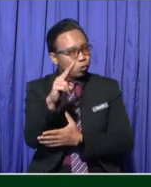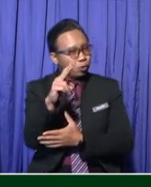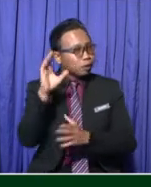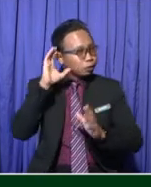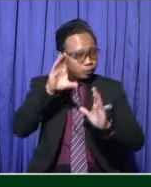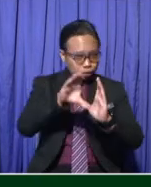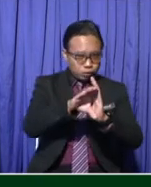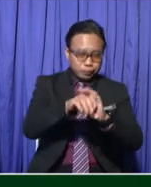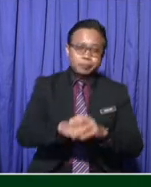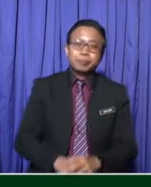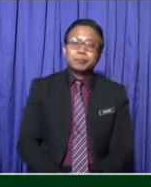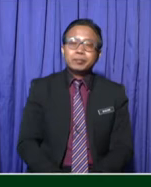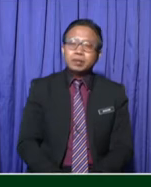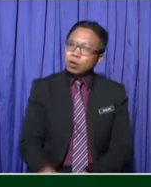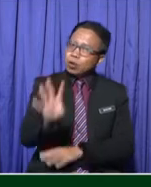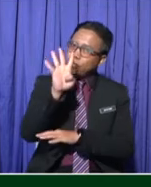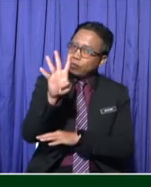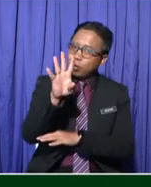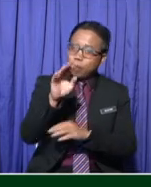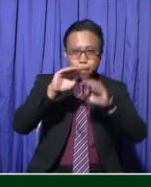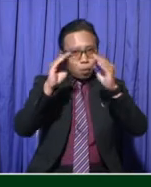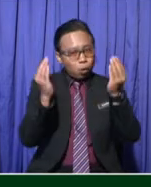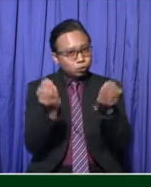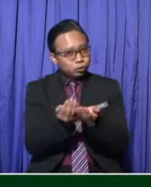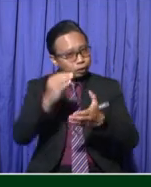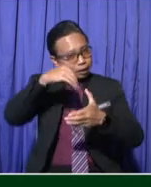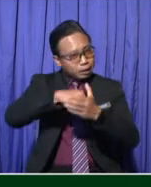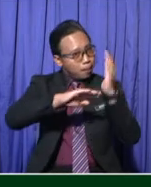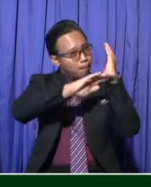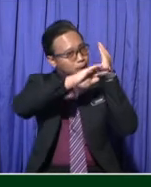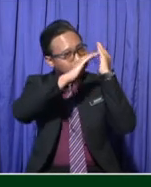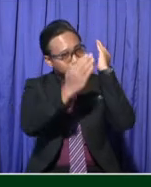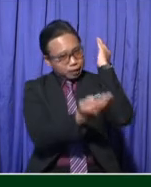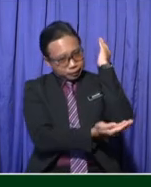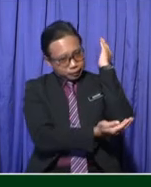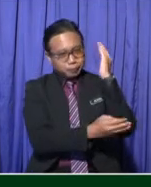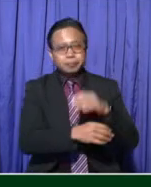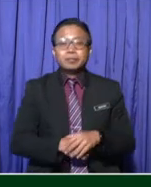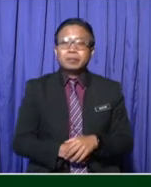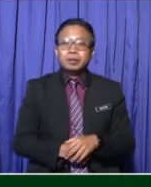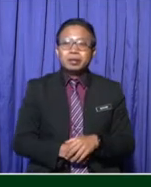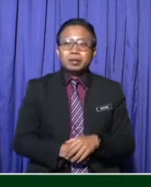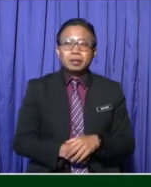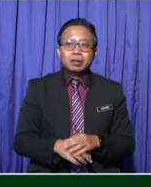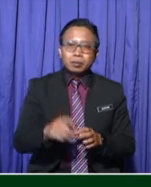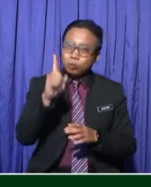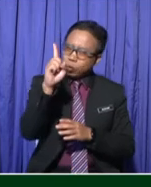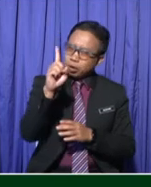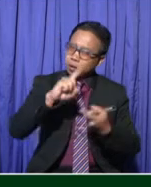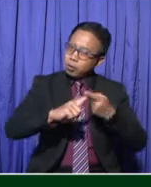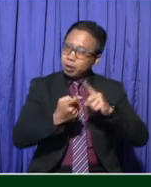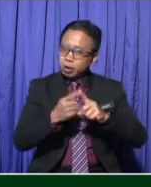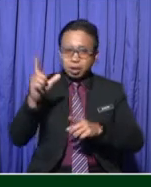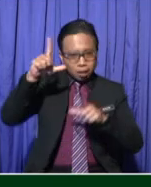picture. There are four balls in the basket. Then, his friend put one